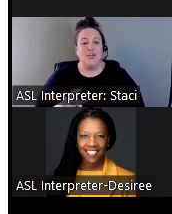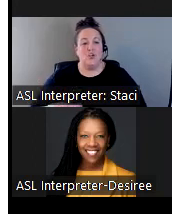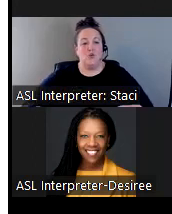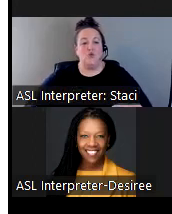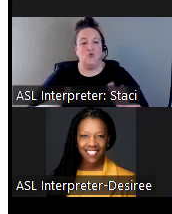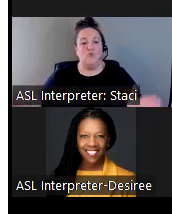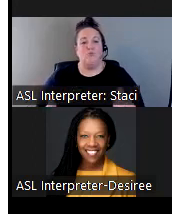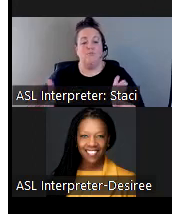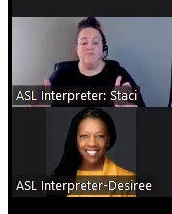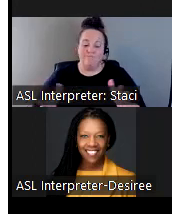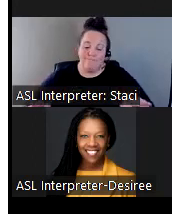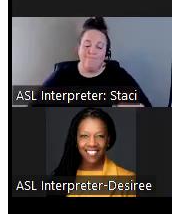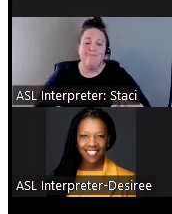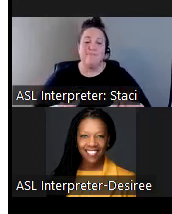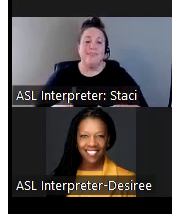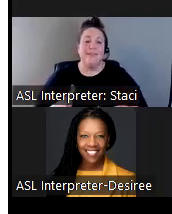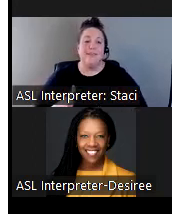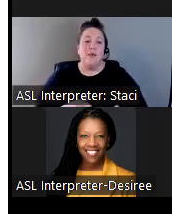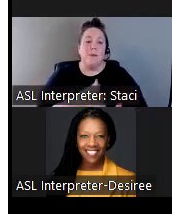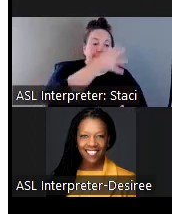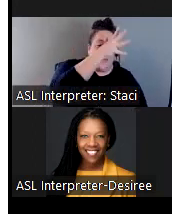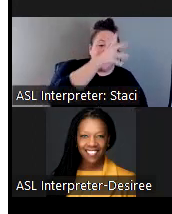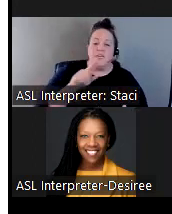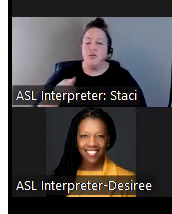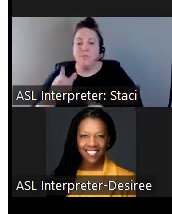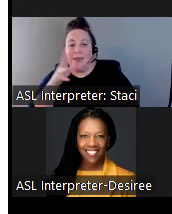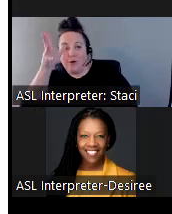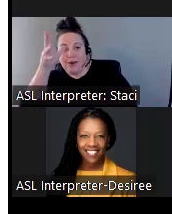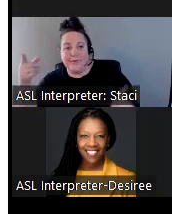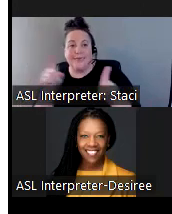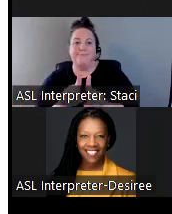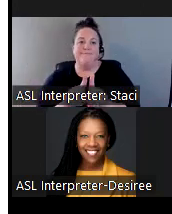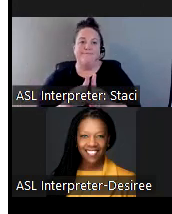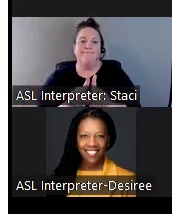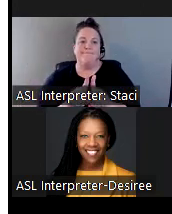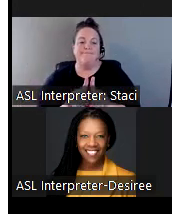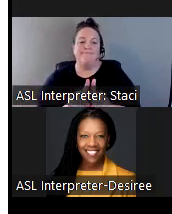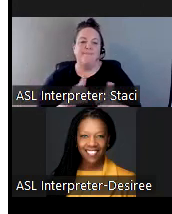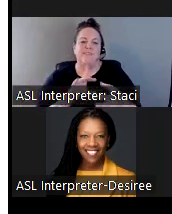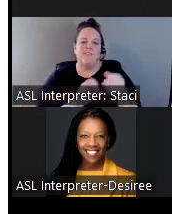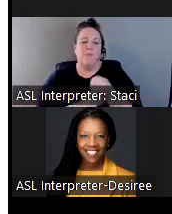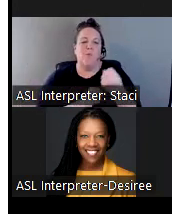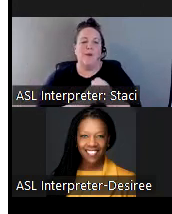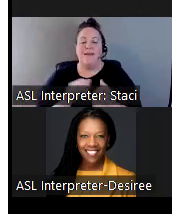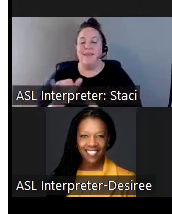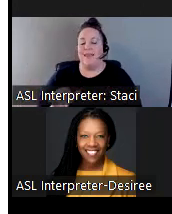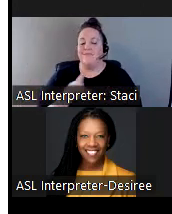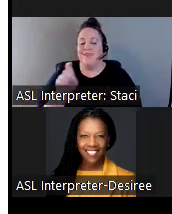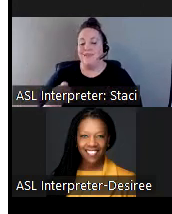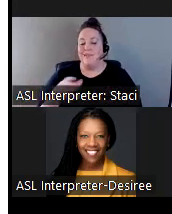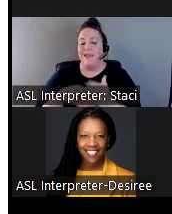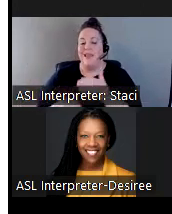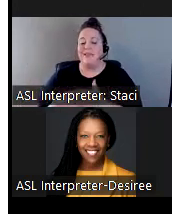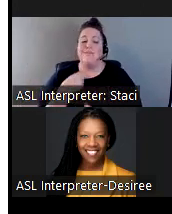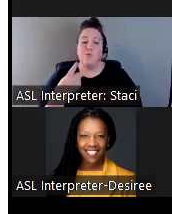support, facilitate parent-to-parent connections like what we have with Texas Hands and Voices. It's a safe place